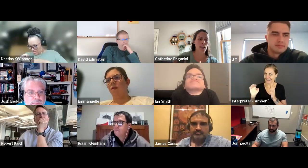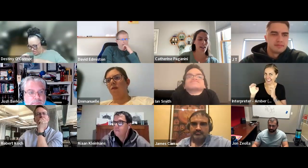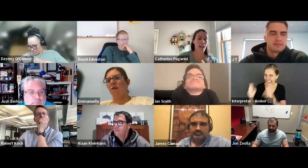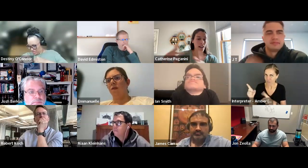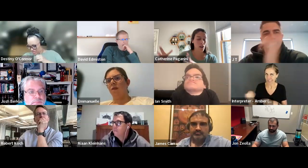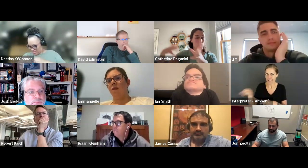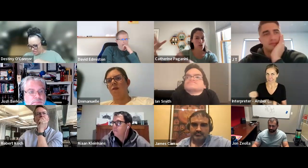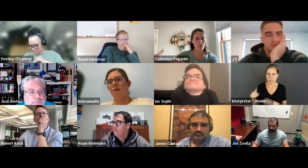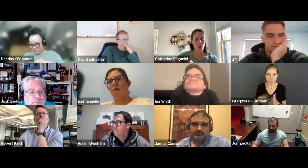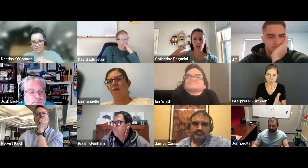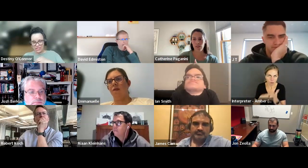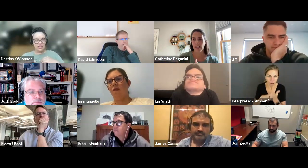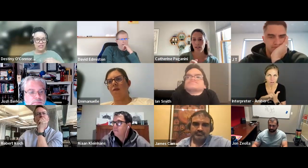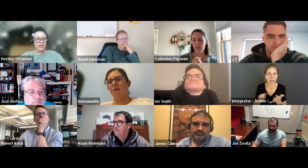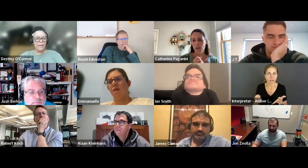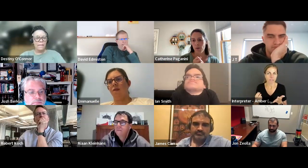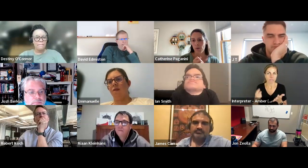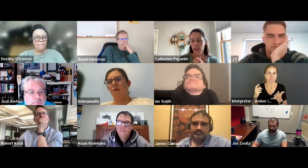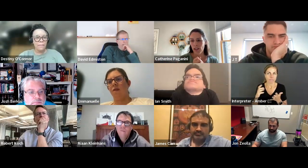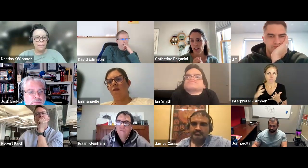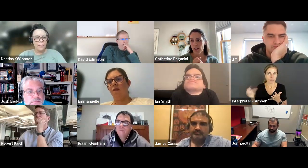it take? And then like, of course, all of that